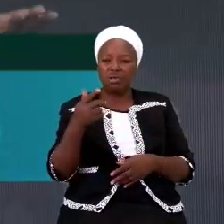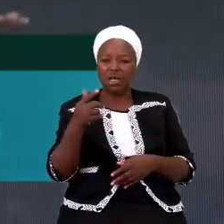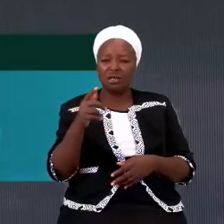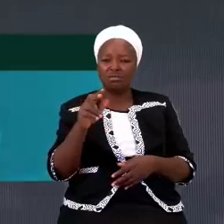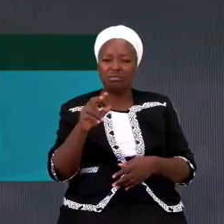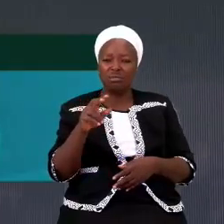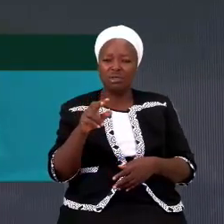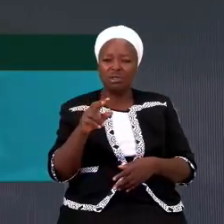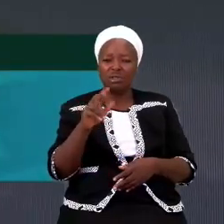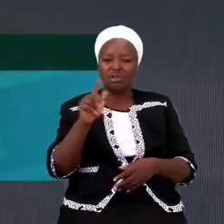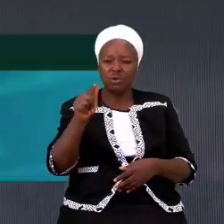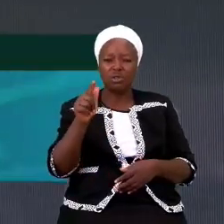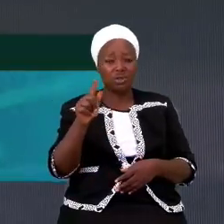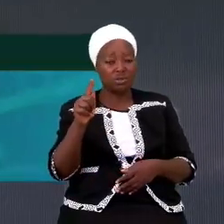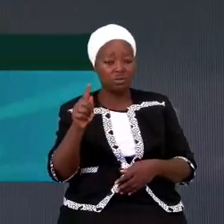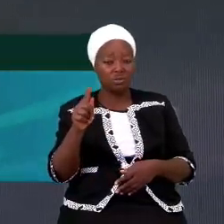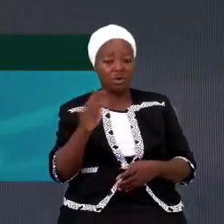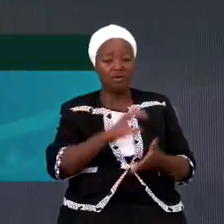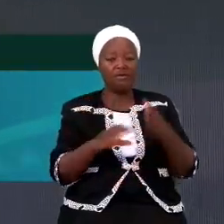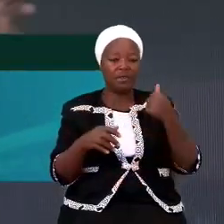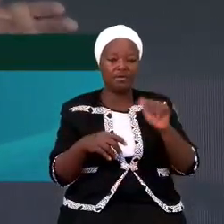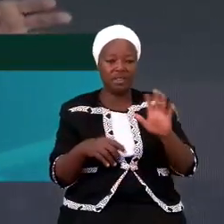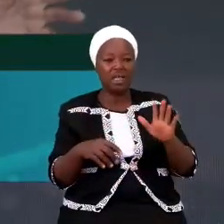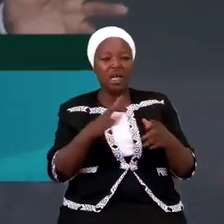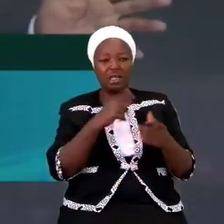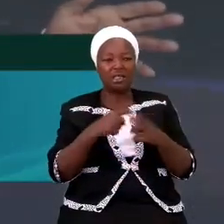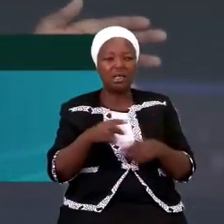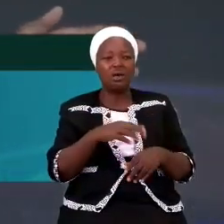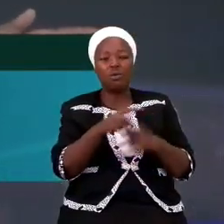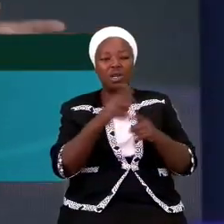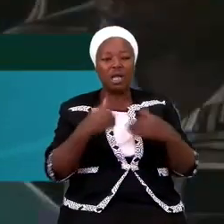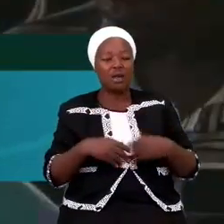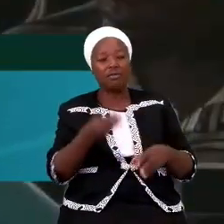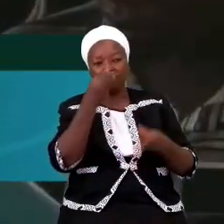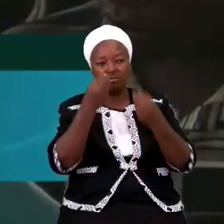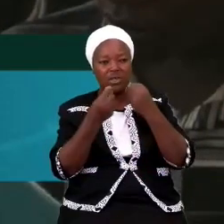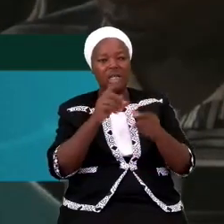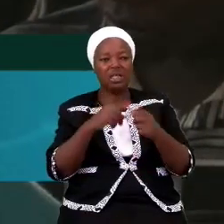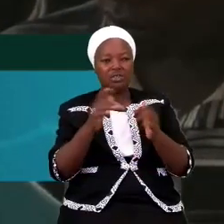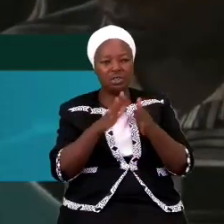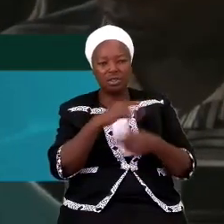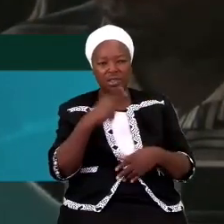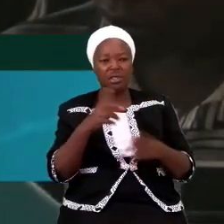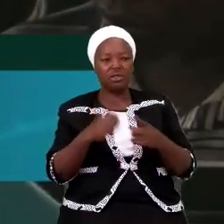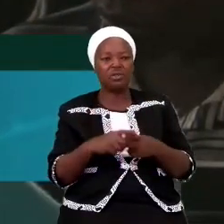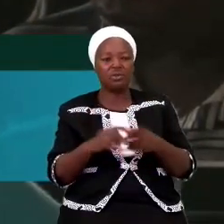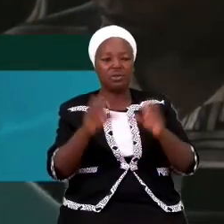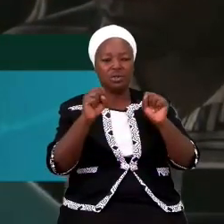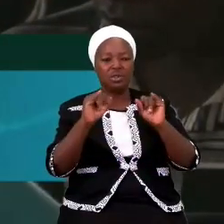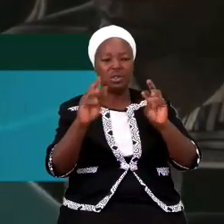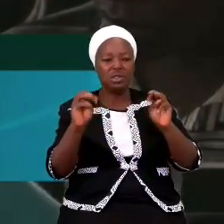of Jonas, lovest thou me more than these? Does your fish